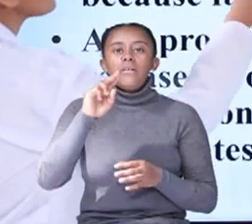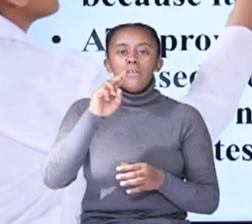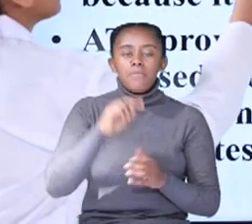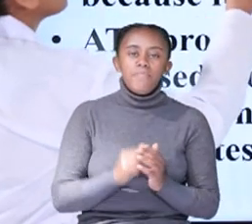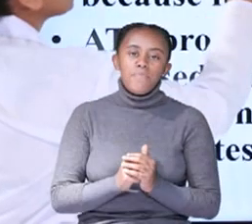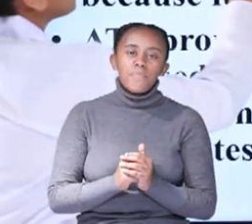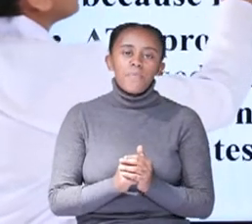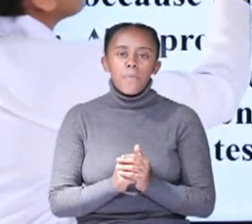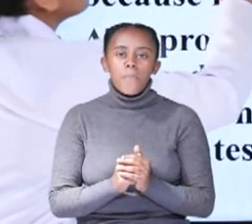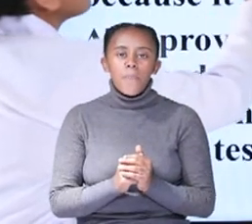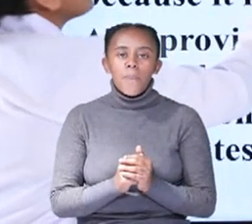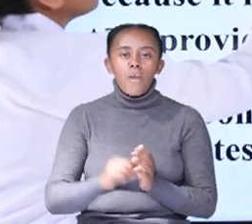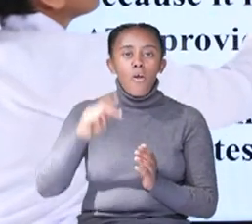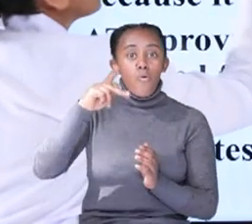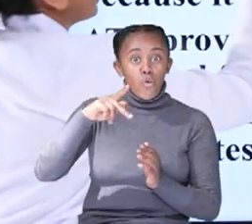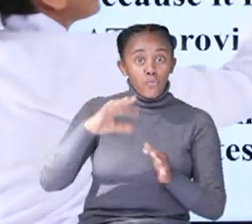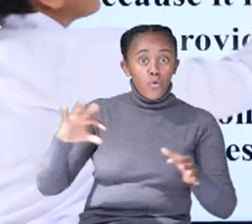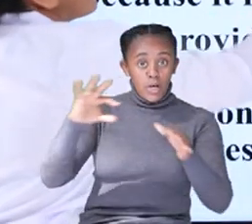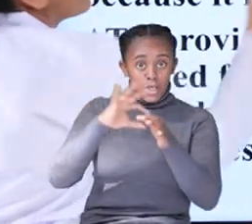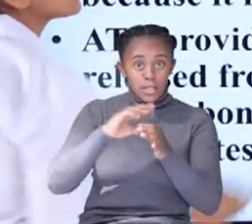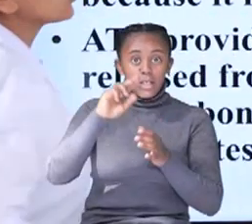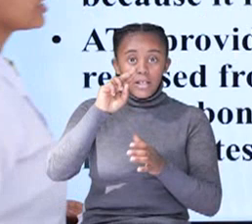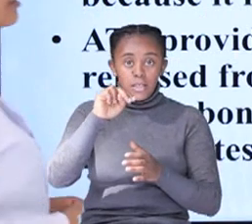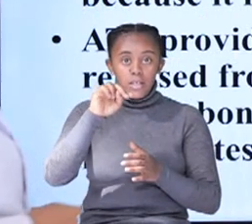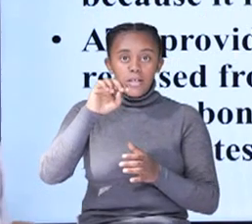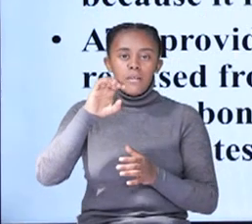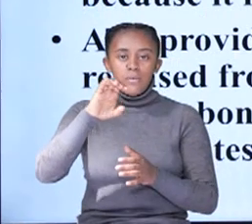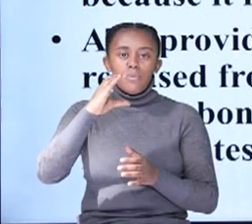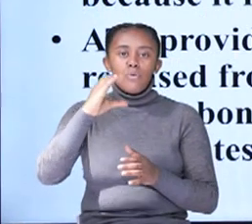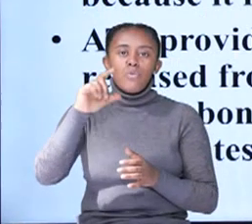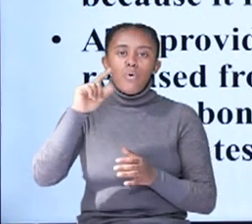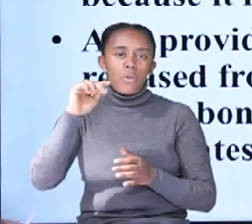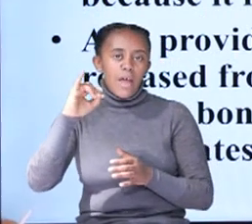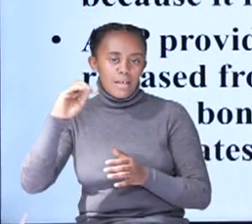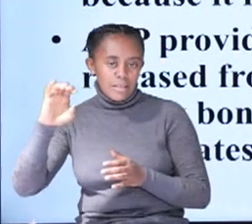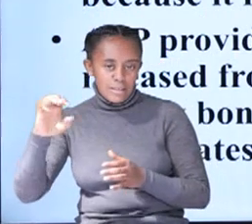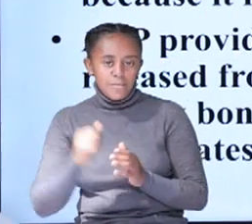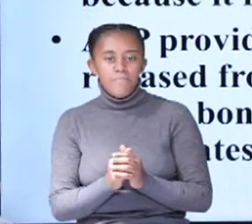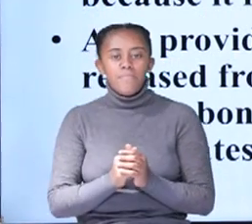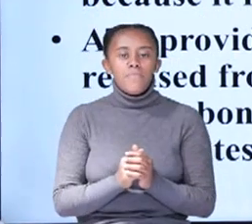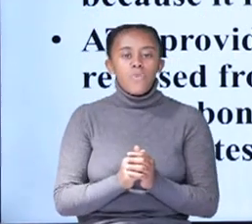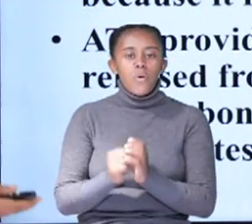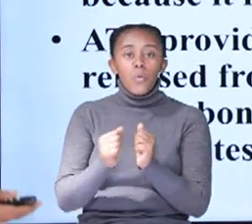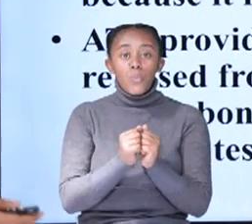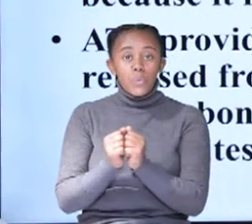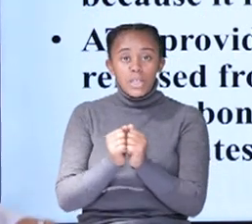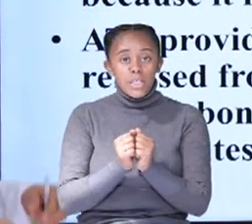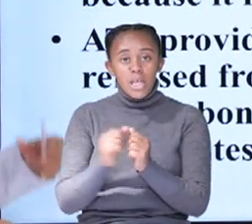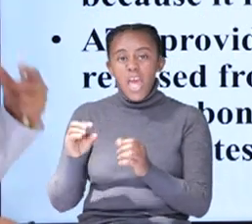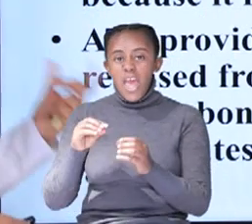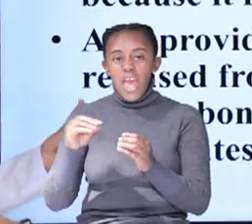known as a phosphorylated nucleotide. A phosphorylated nucleotide means a nucleotide with